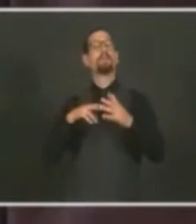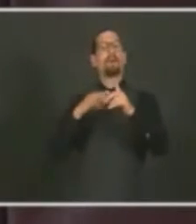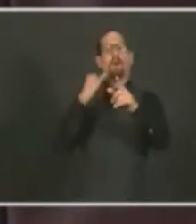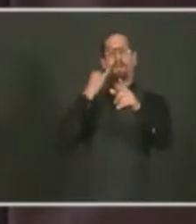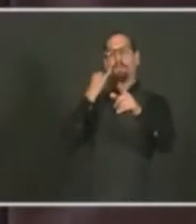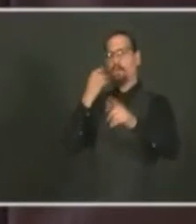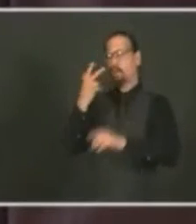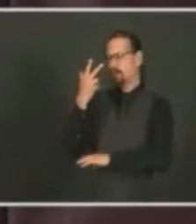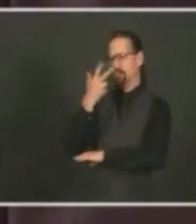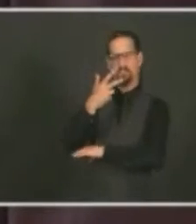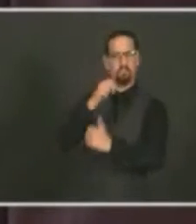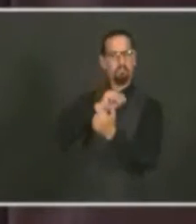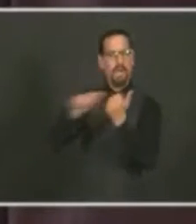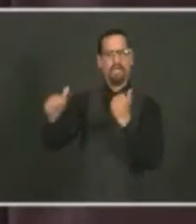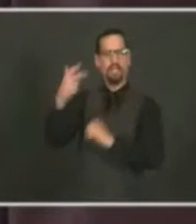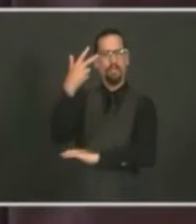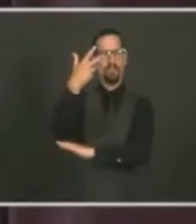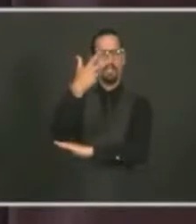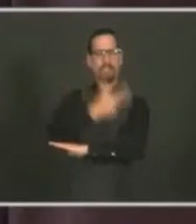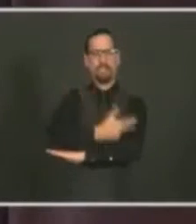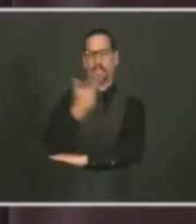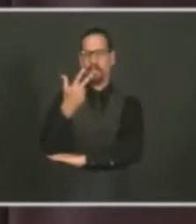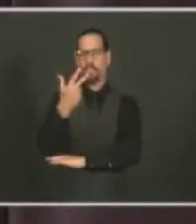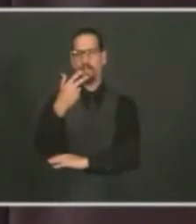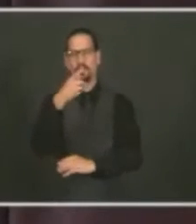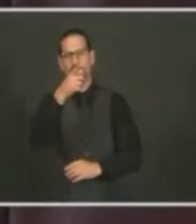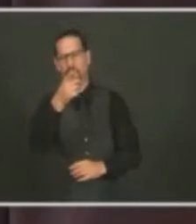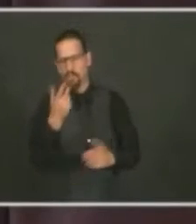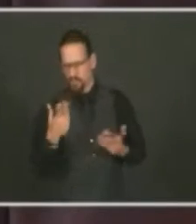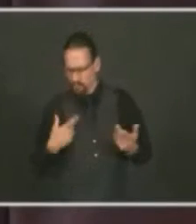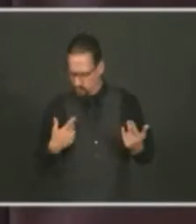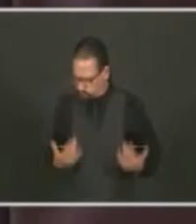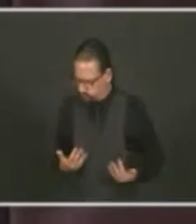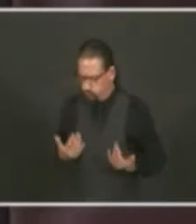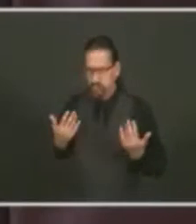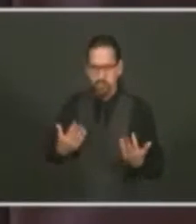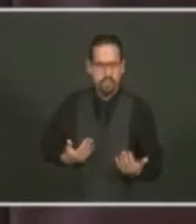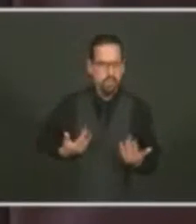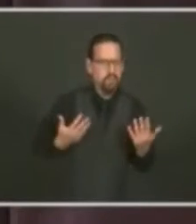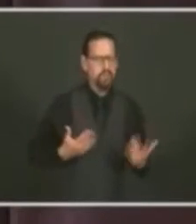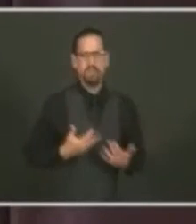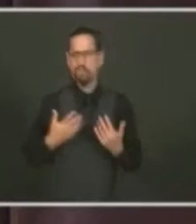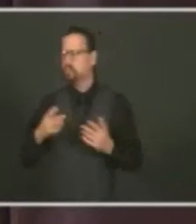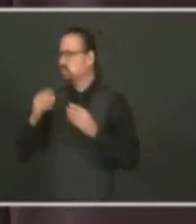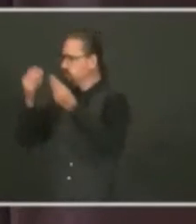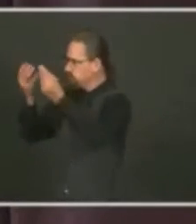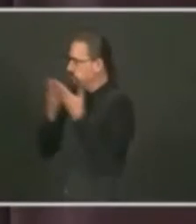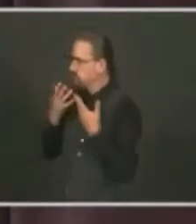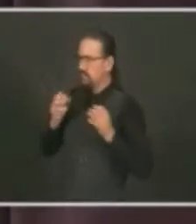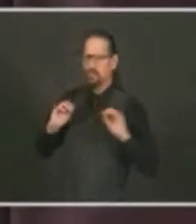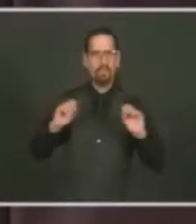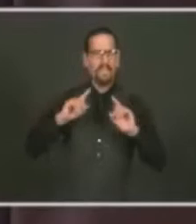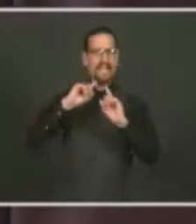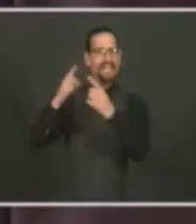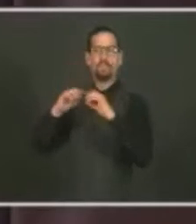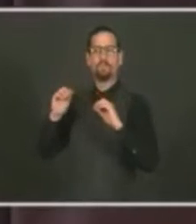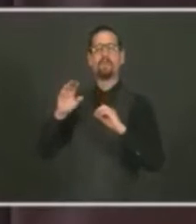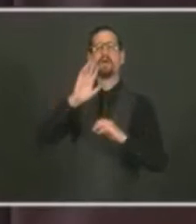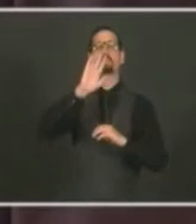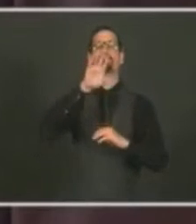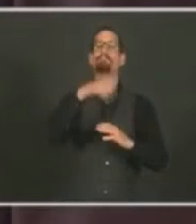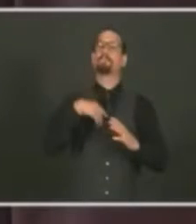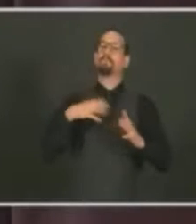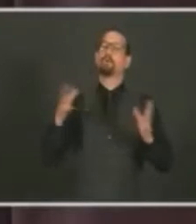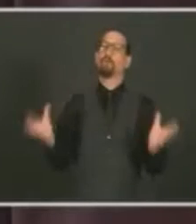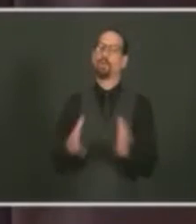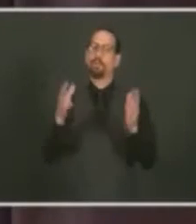anything, check your junk folder or your spam filter. You probably got an email and it's lost someplace in your inbox or